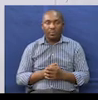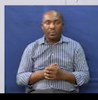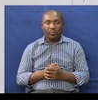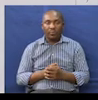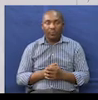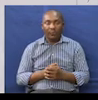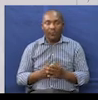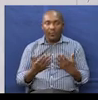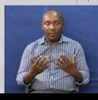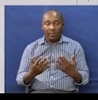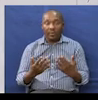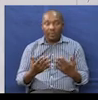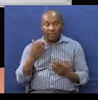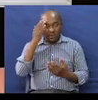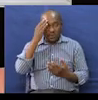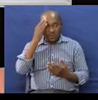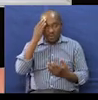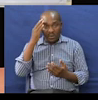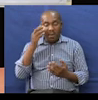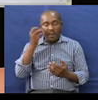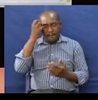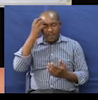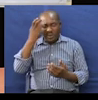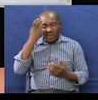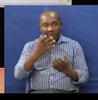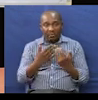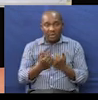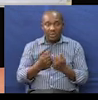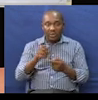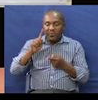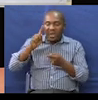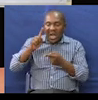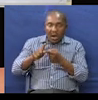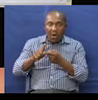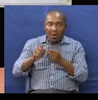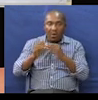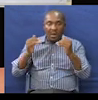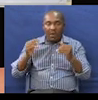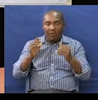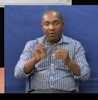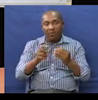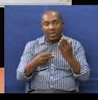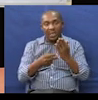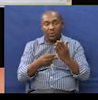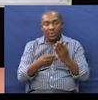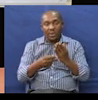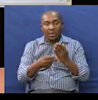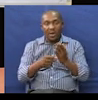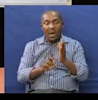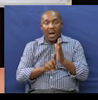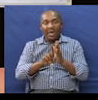It is known as primitive communalism because of the low level of technological advancement